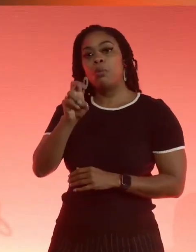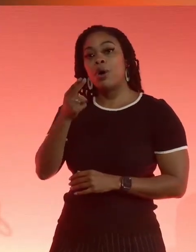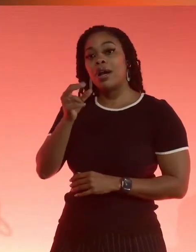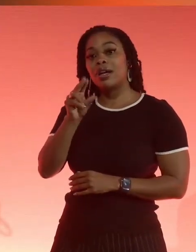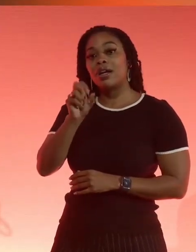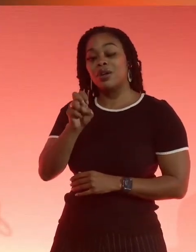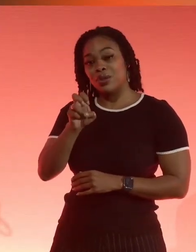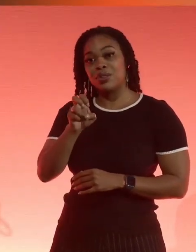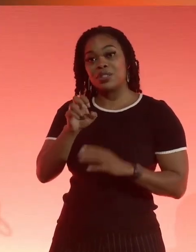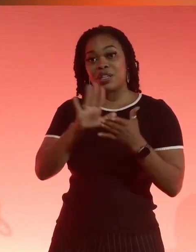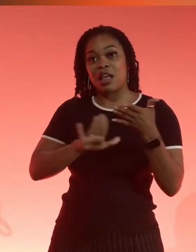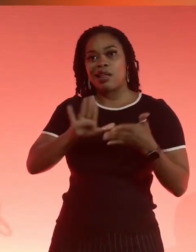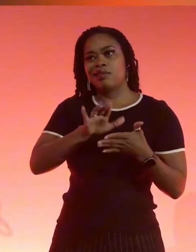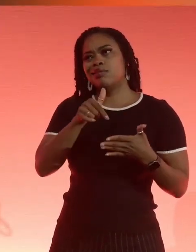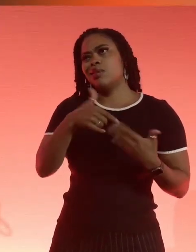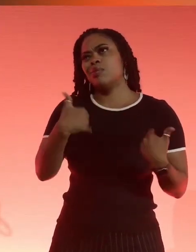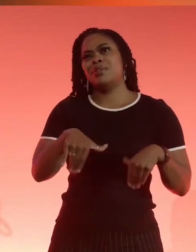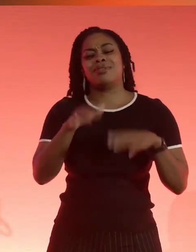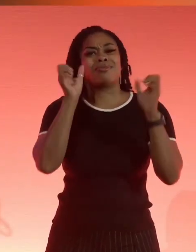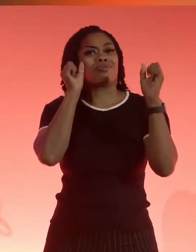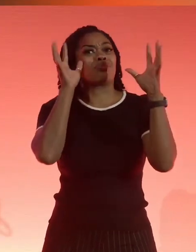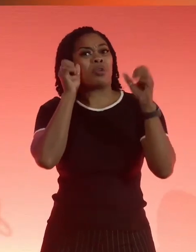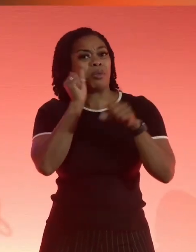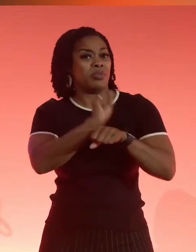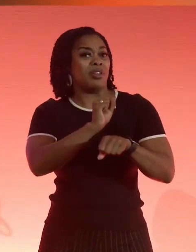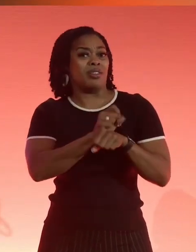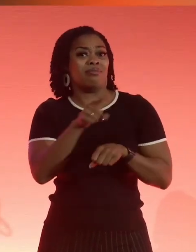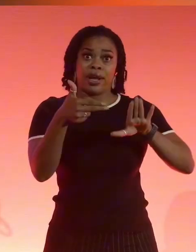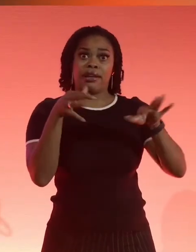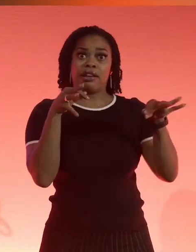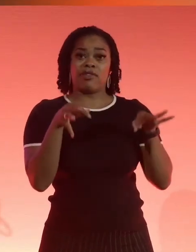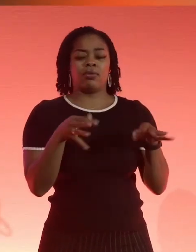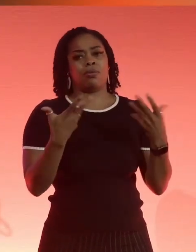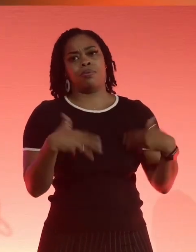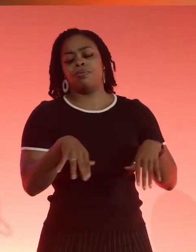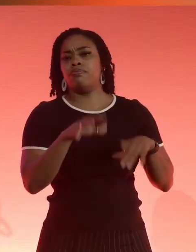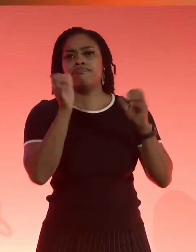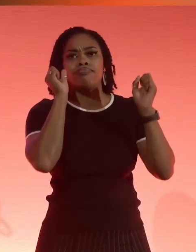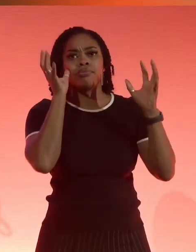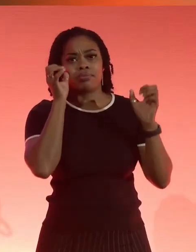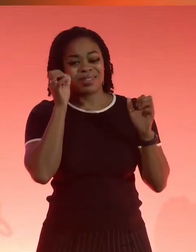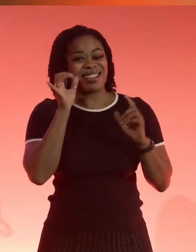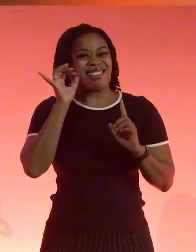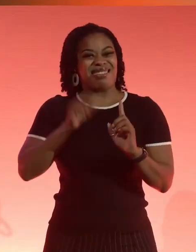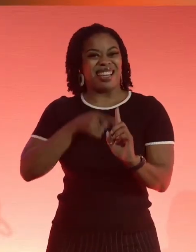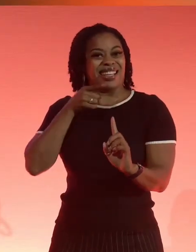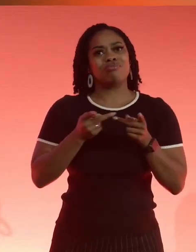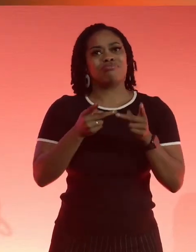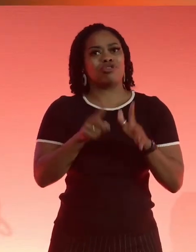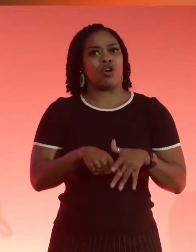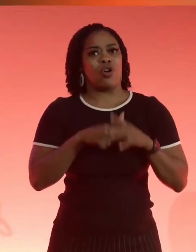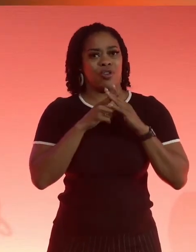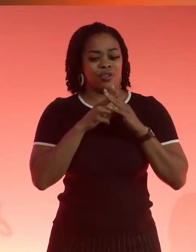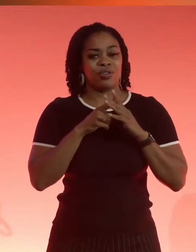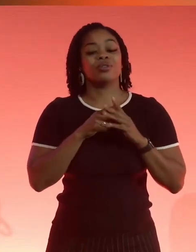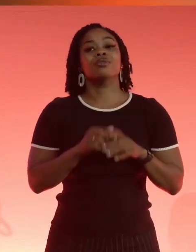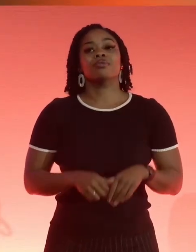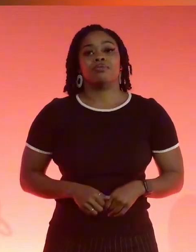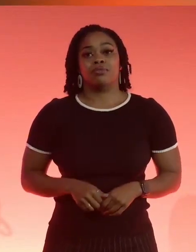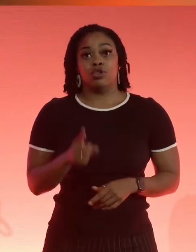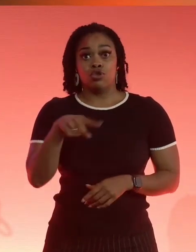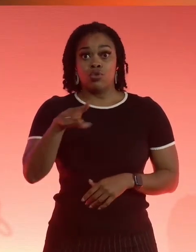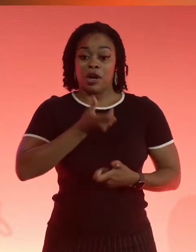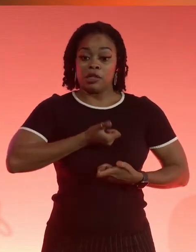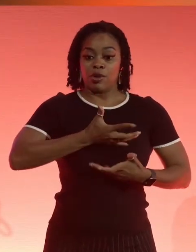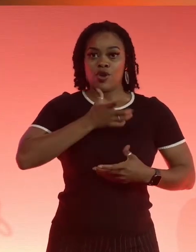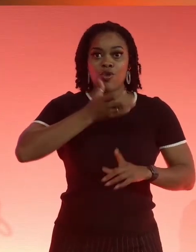an incredible job of defining their brand. And that is exactly the place to start. When you express who